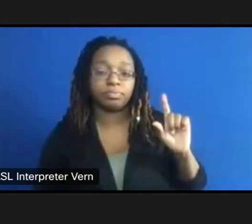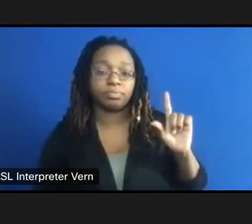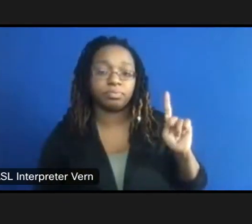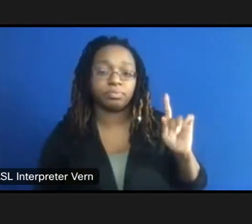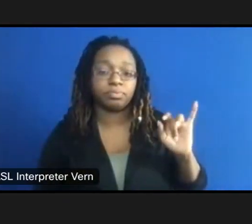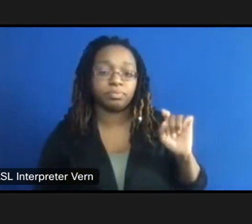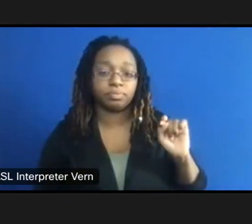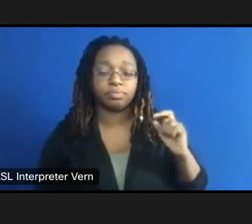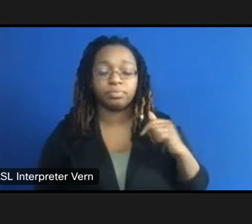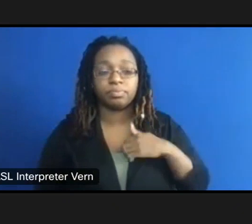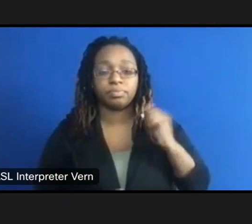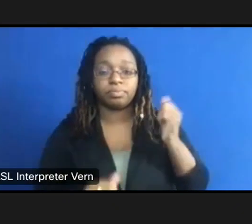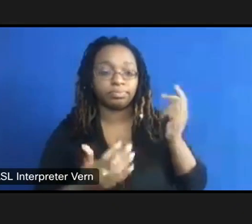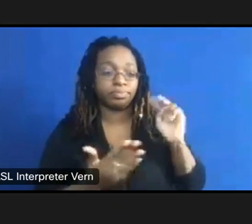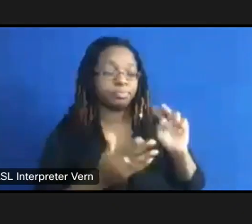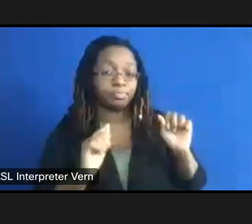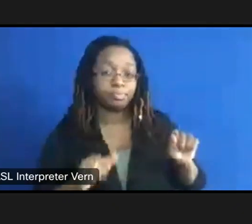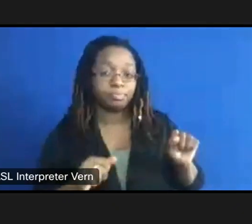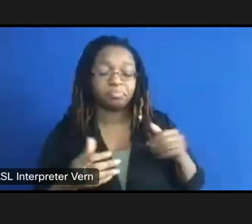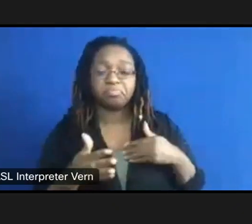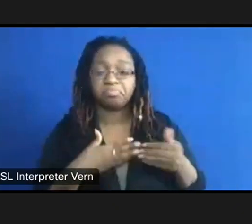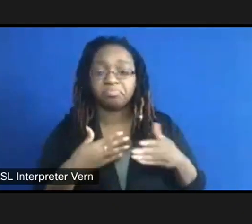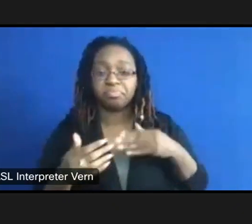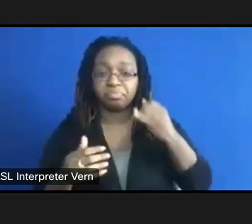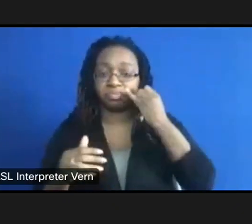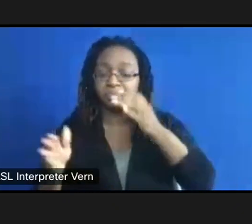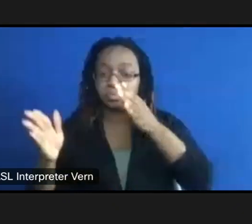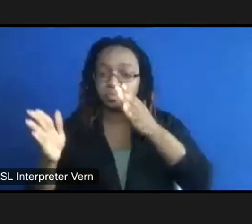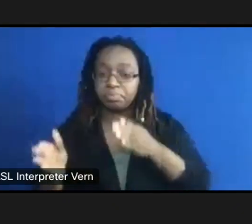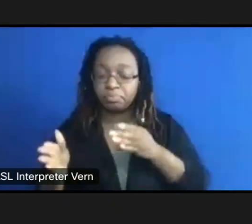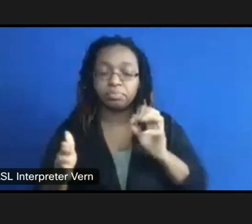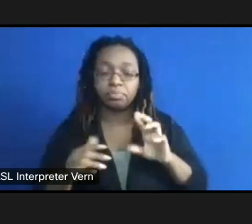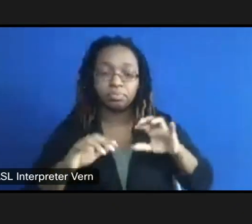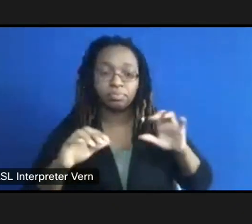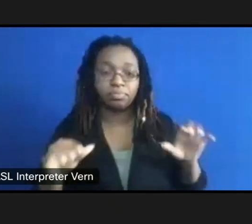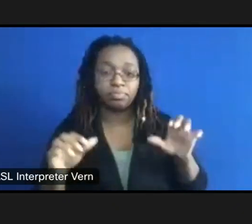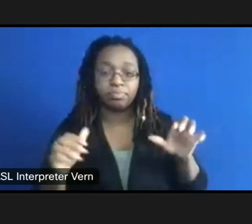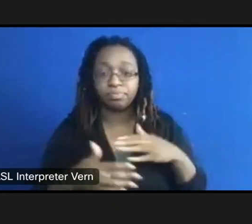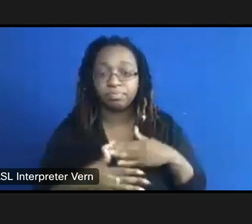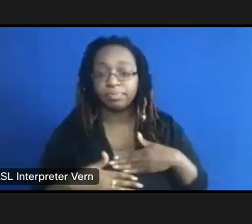refer to, whether that's a person or something that we enjoy doing.